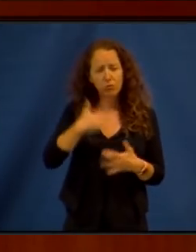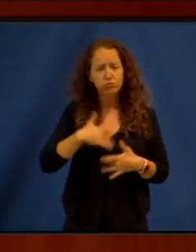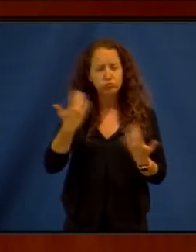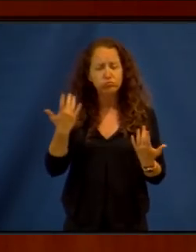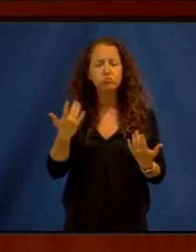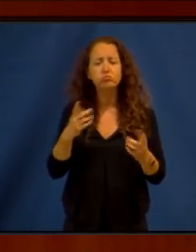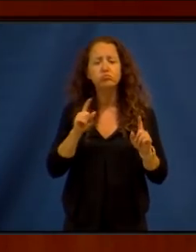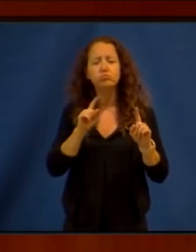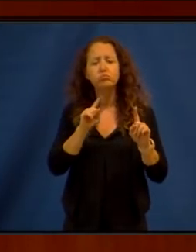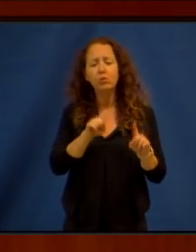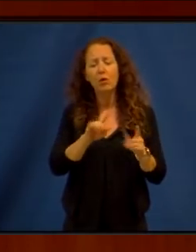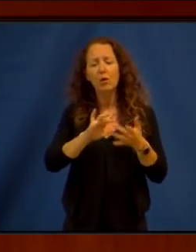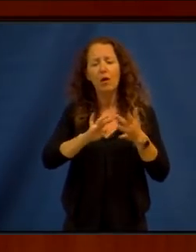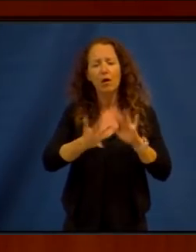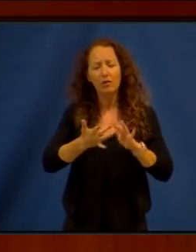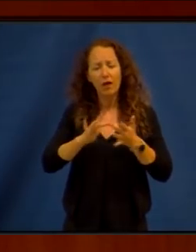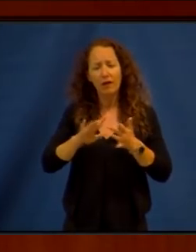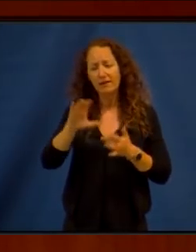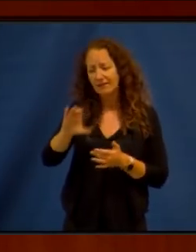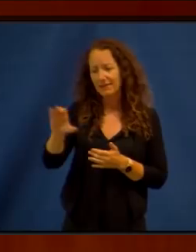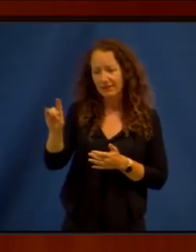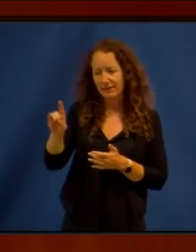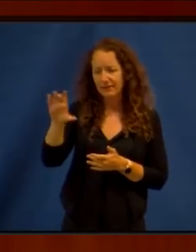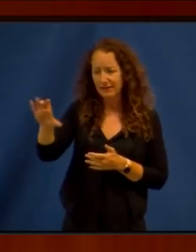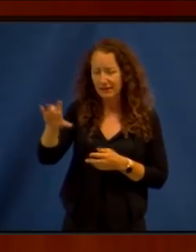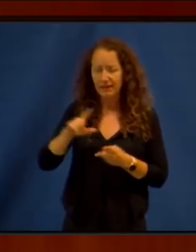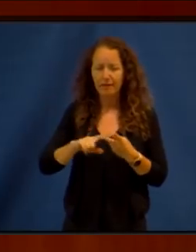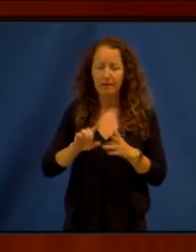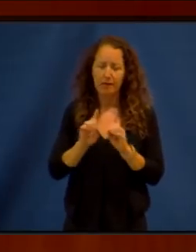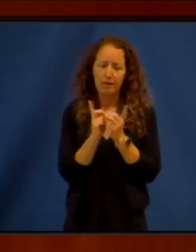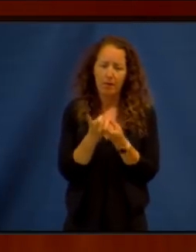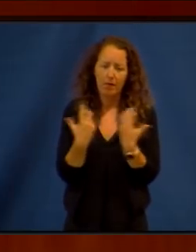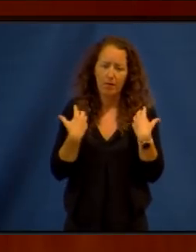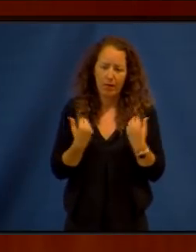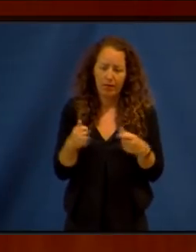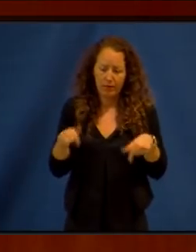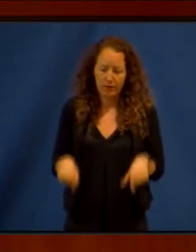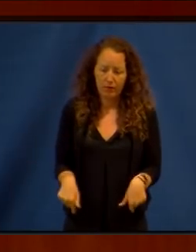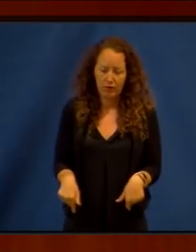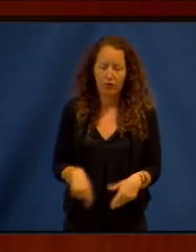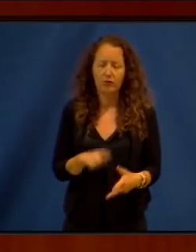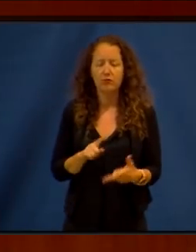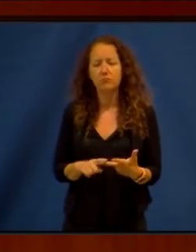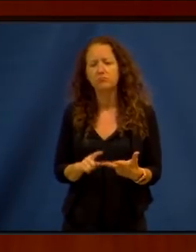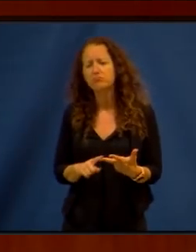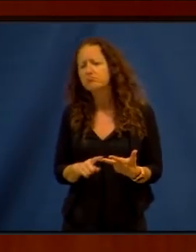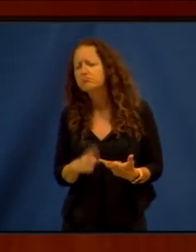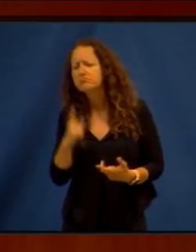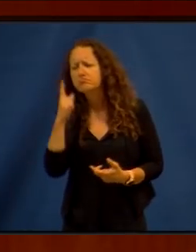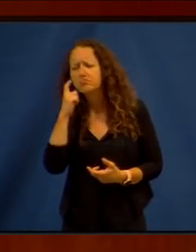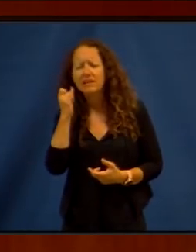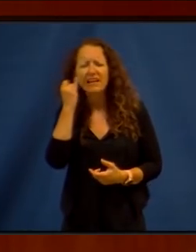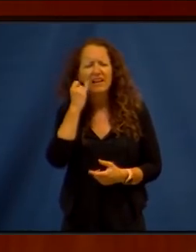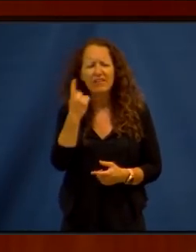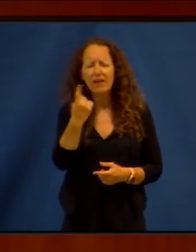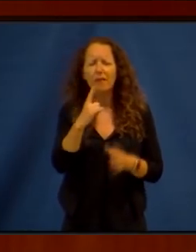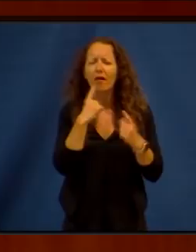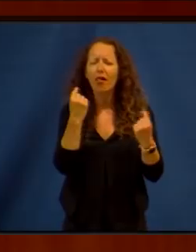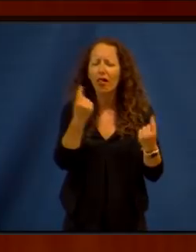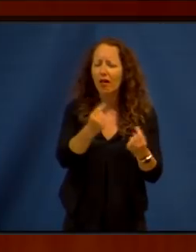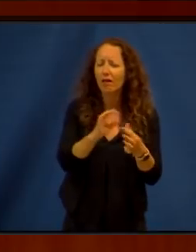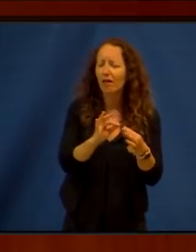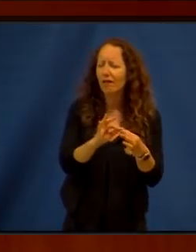through CDC, through the Department of Health. Also ask questions in regard to the things that you may hear. There